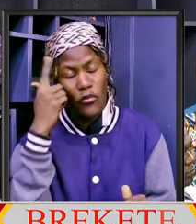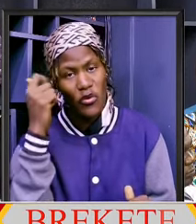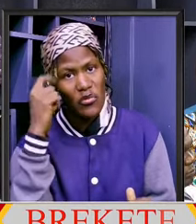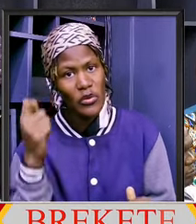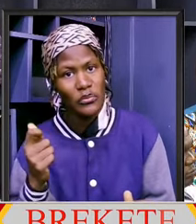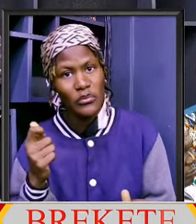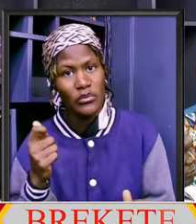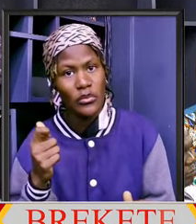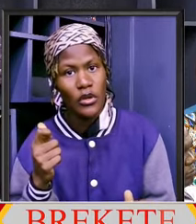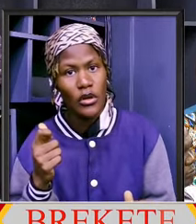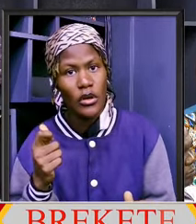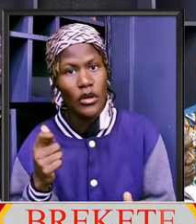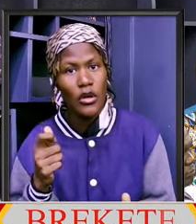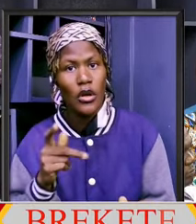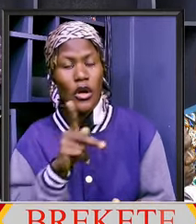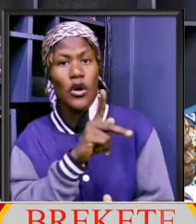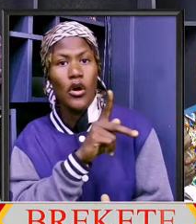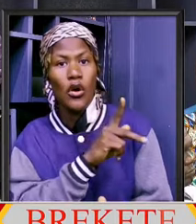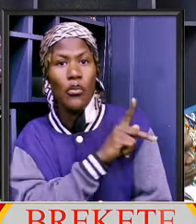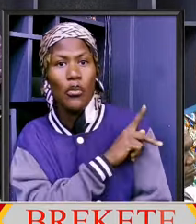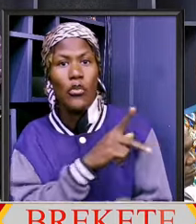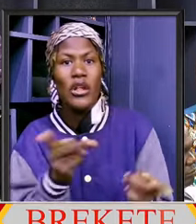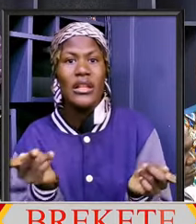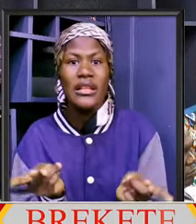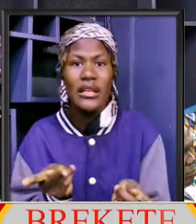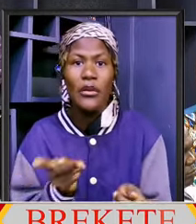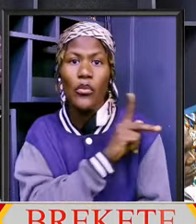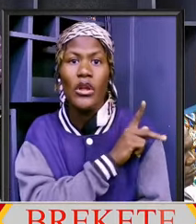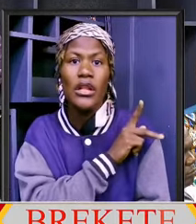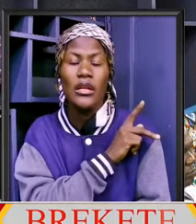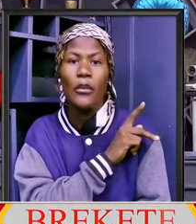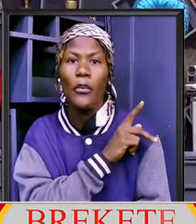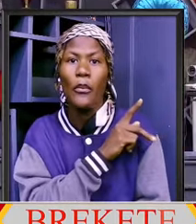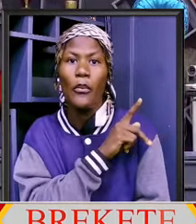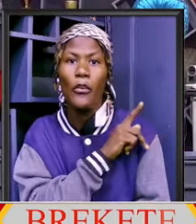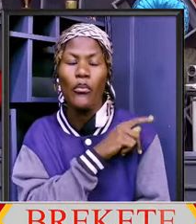Police die, they no make statement. Now student go die, where they go make statement.